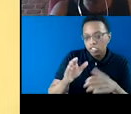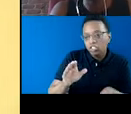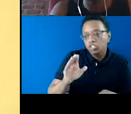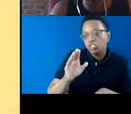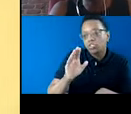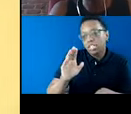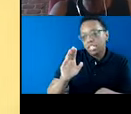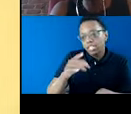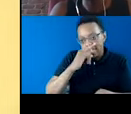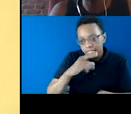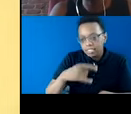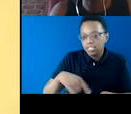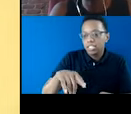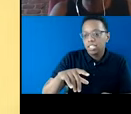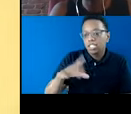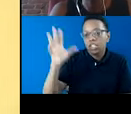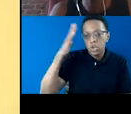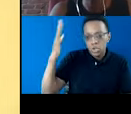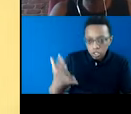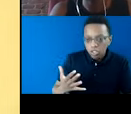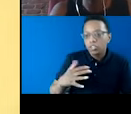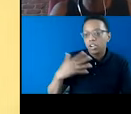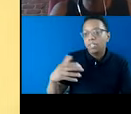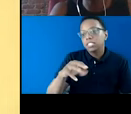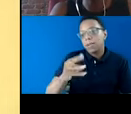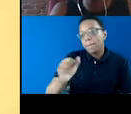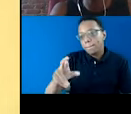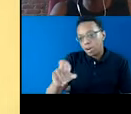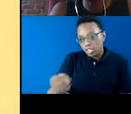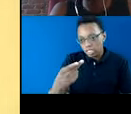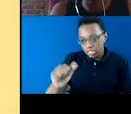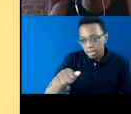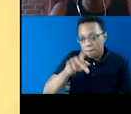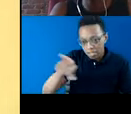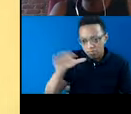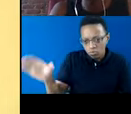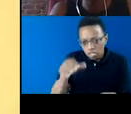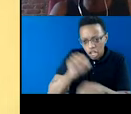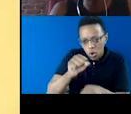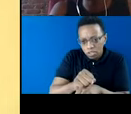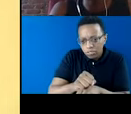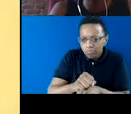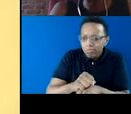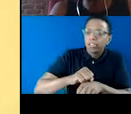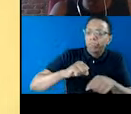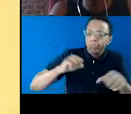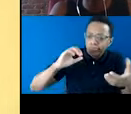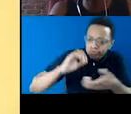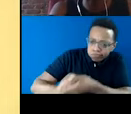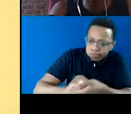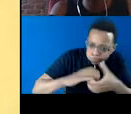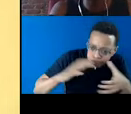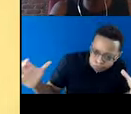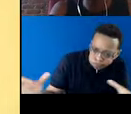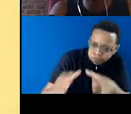et cetera, Sylvia Rivera and Marsha P called themselves, who were doing that work to bring a large coalition together to fundamentally change